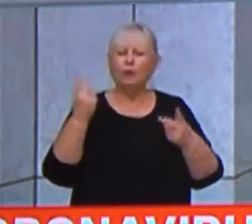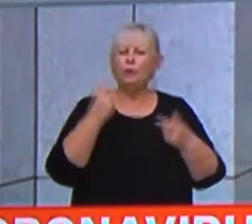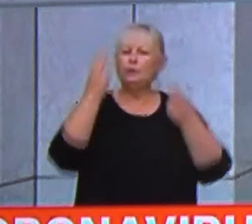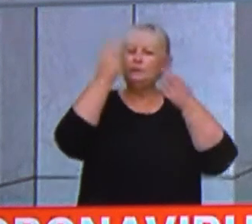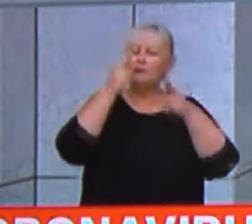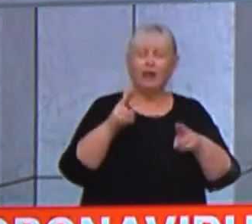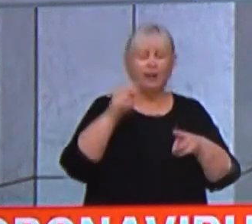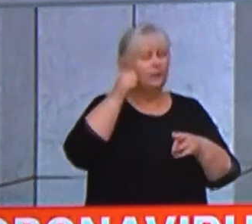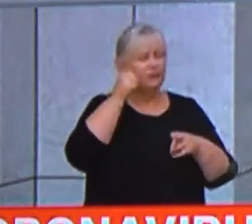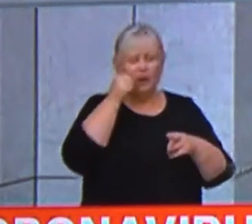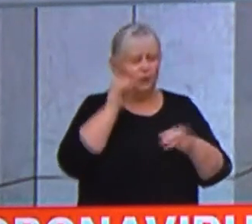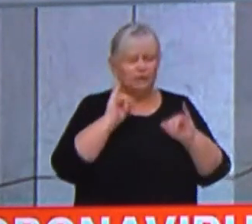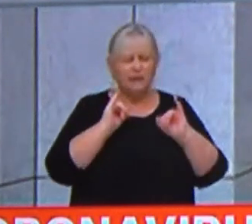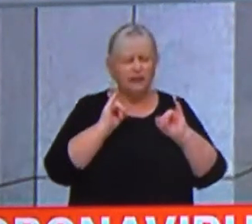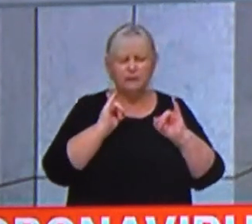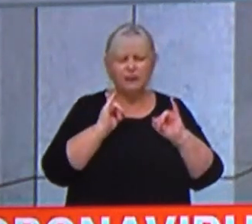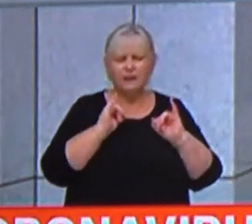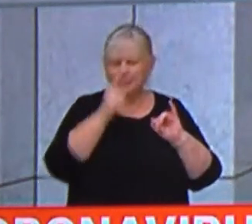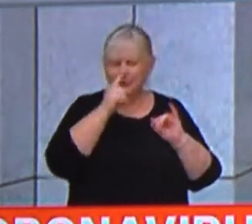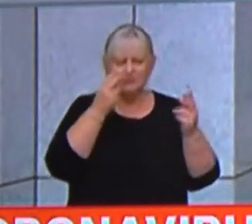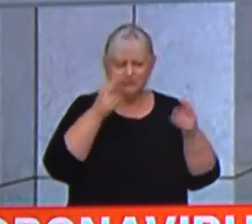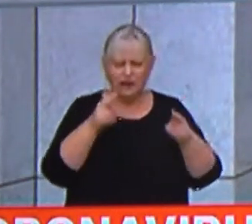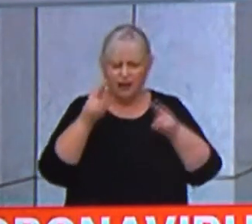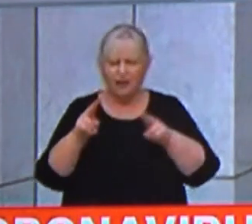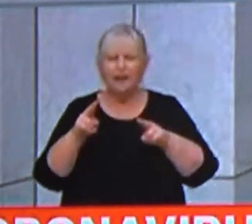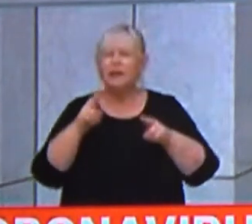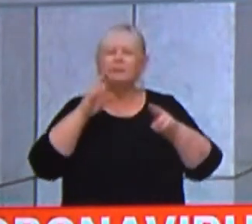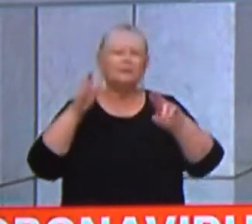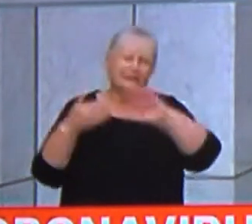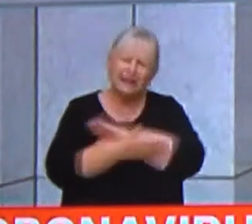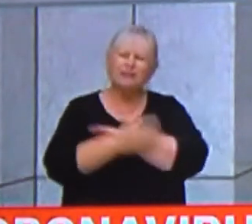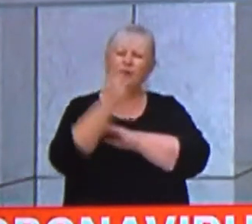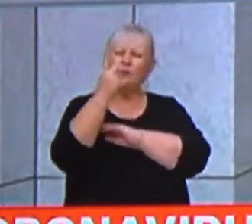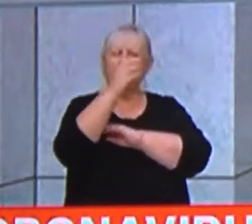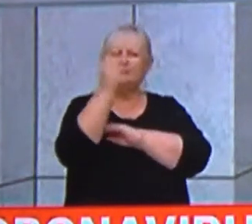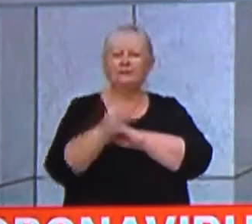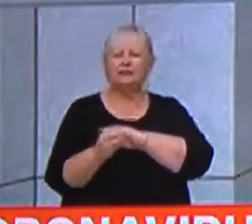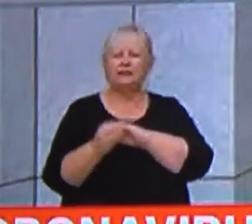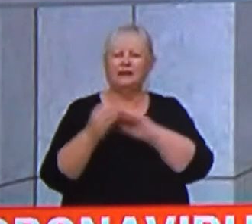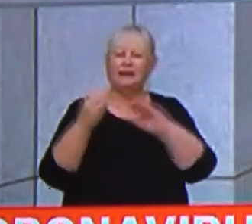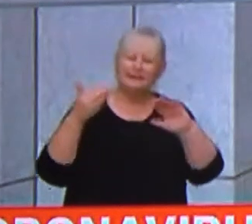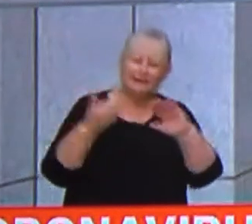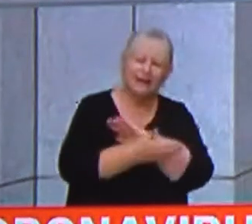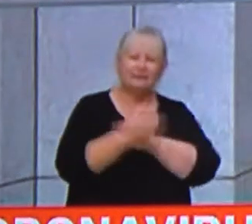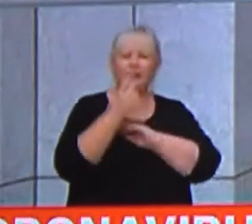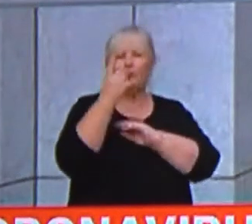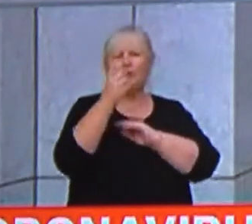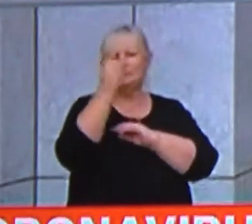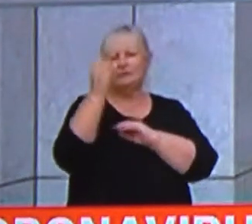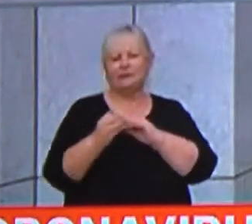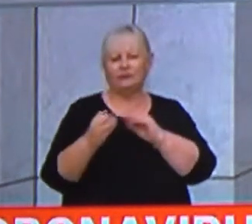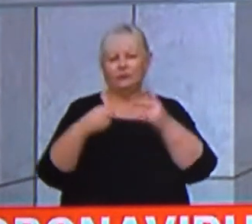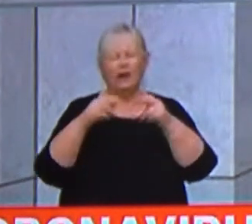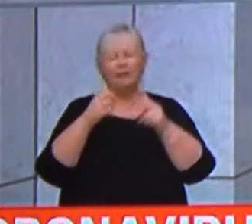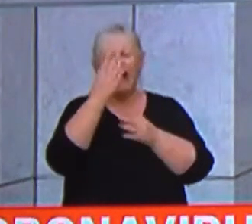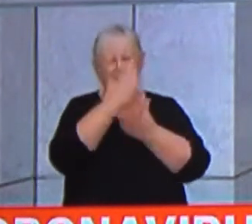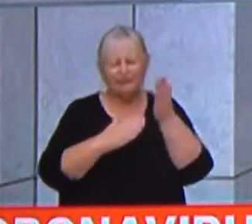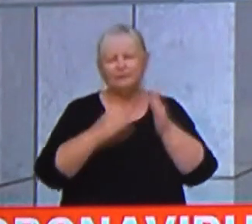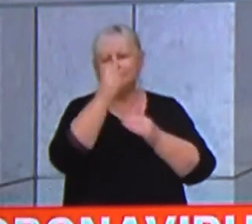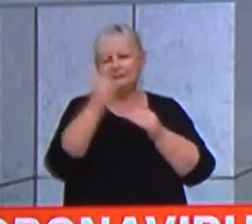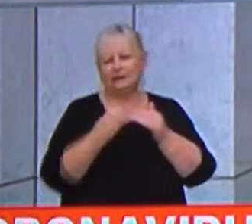unprecedented level of demand and changes that are necessary. And for right now, It's about getting more support to people in